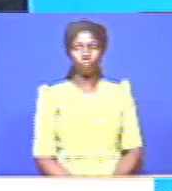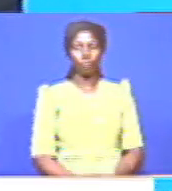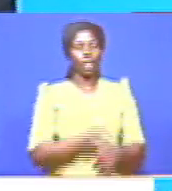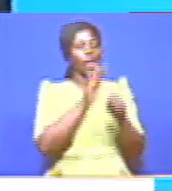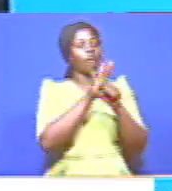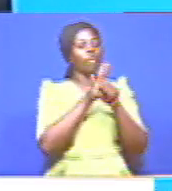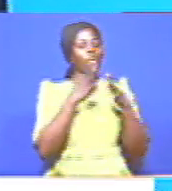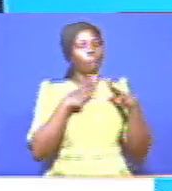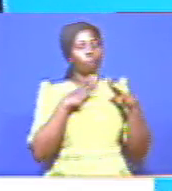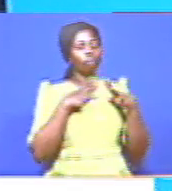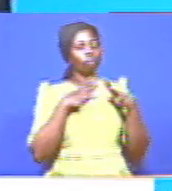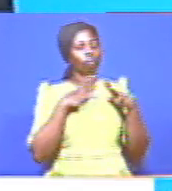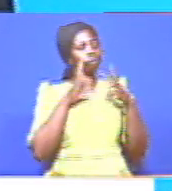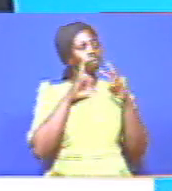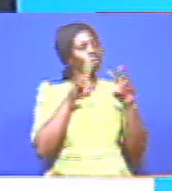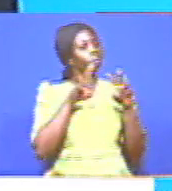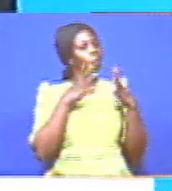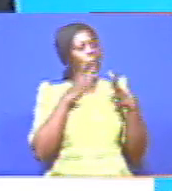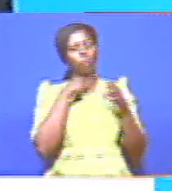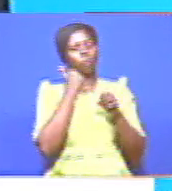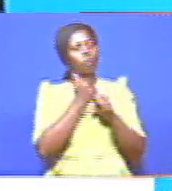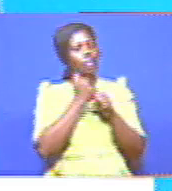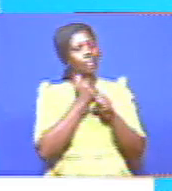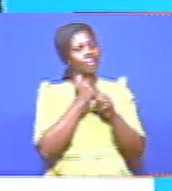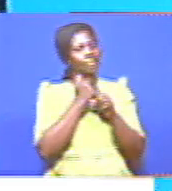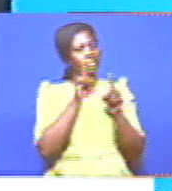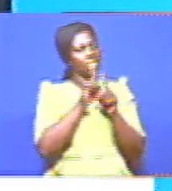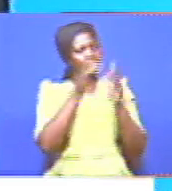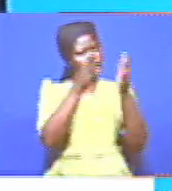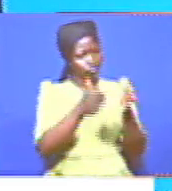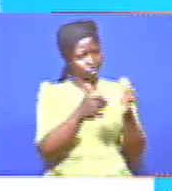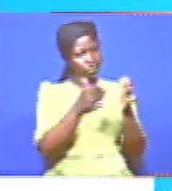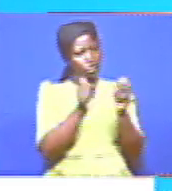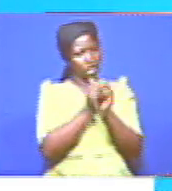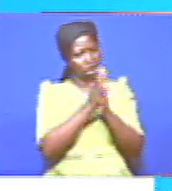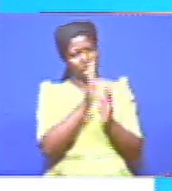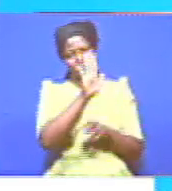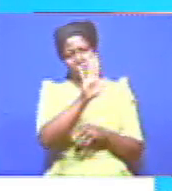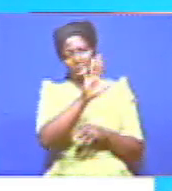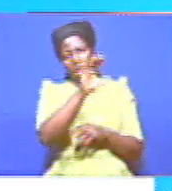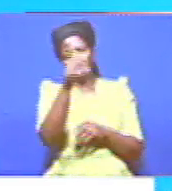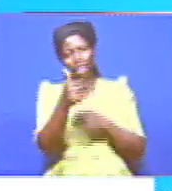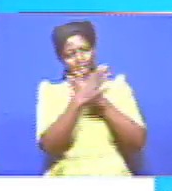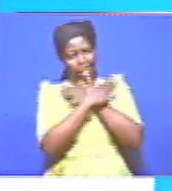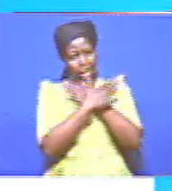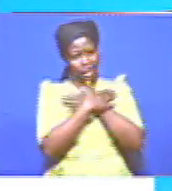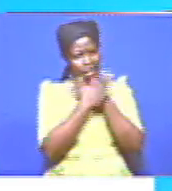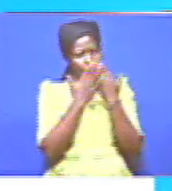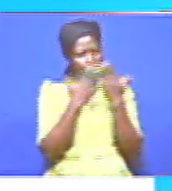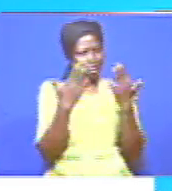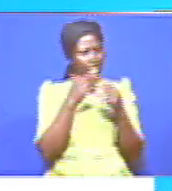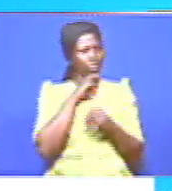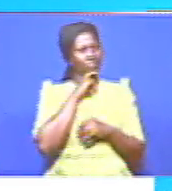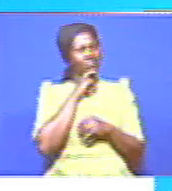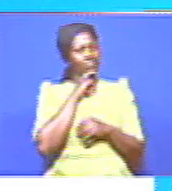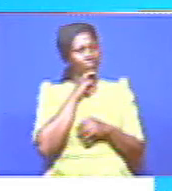people look at the people who do the job that you do and then your fellow colleagues with something akin to wonder.